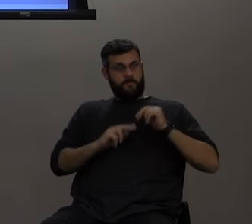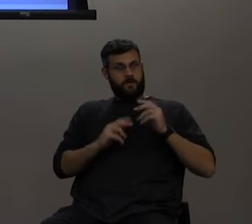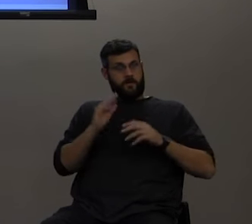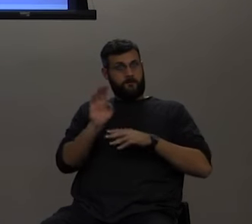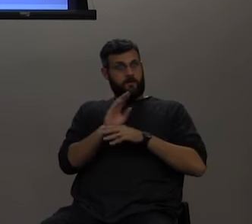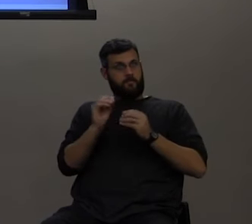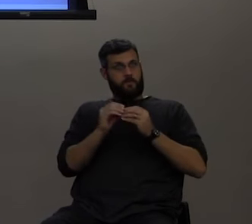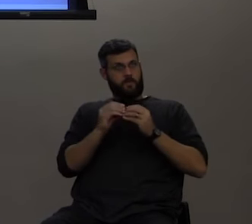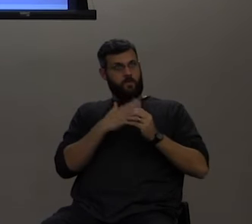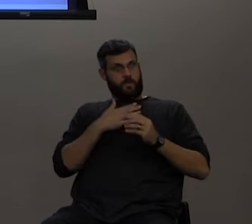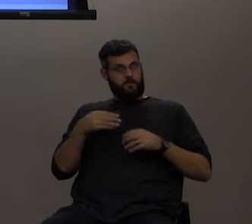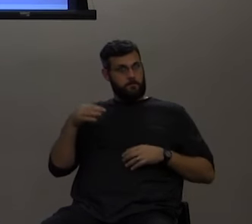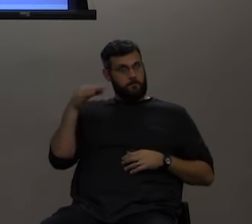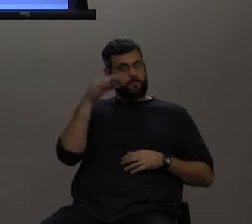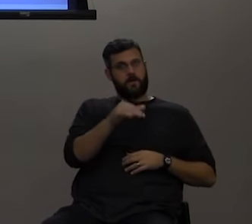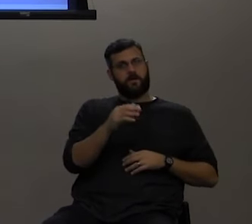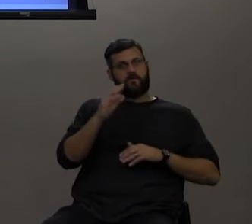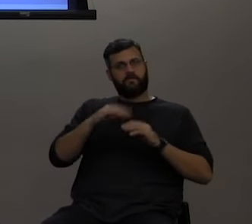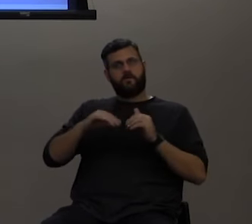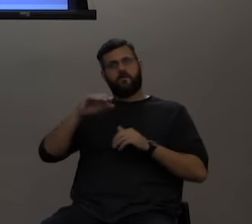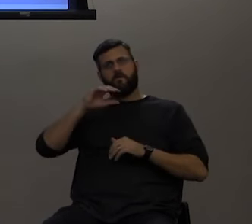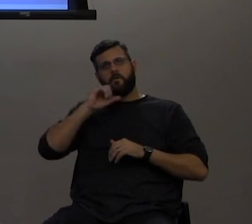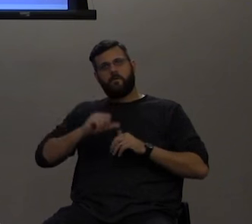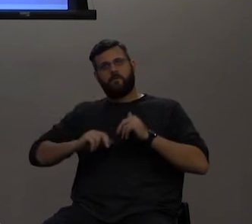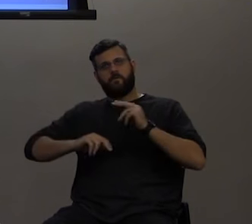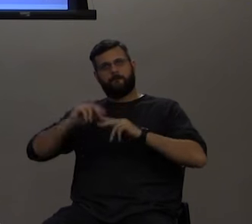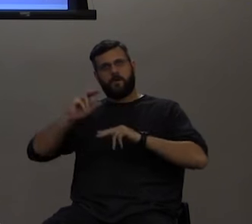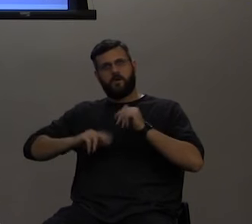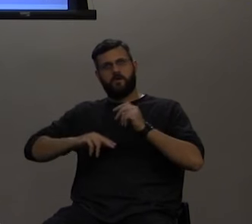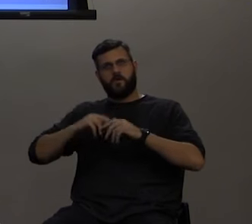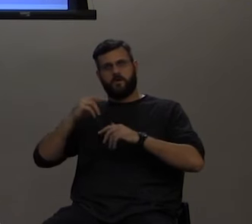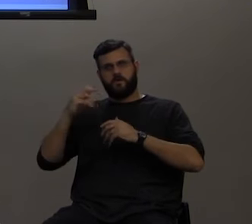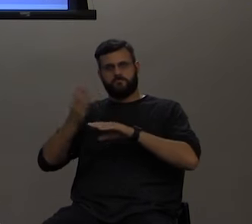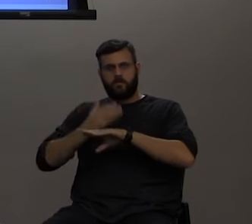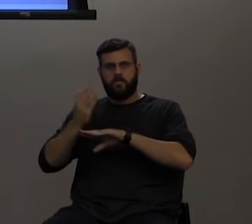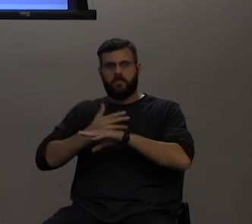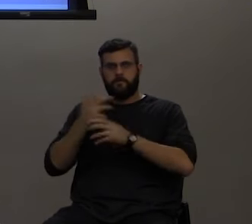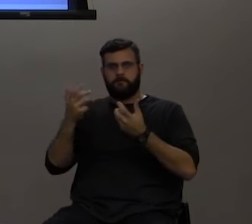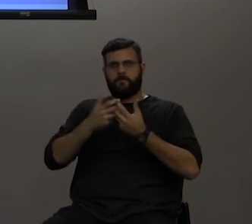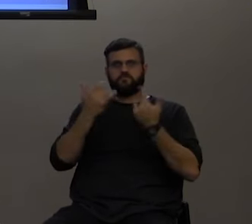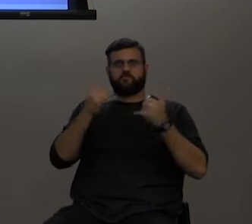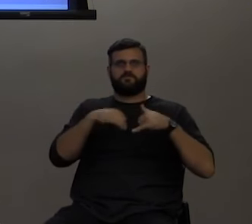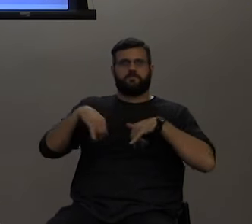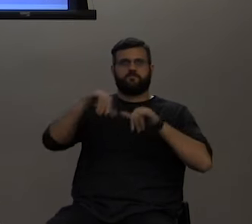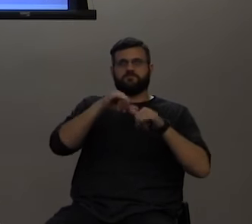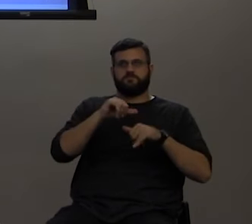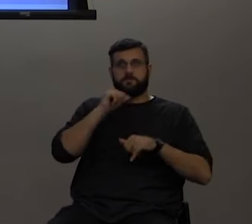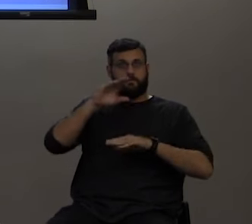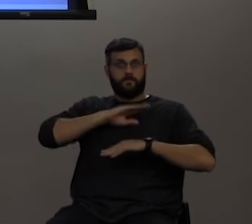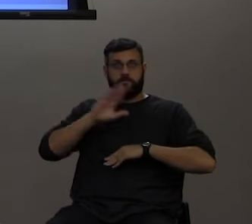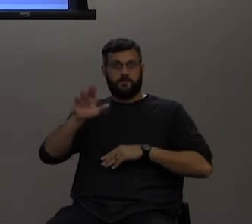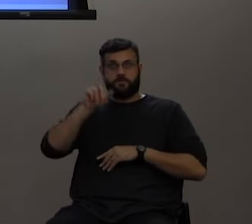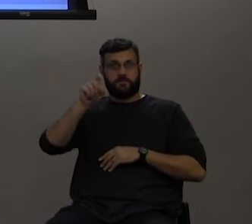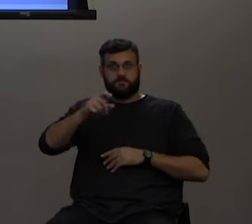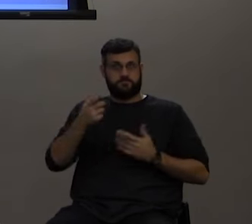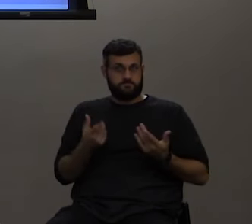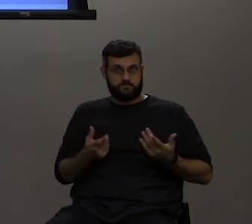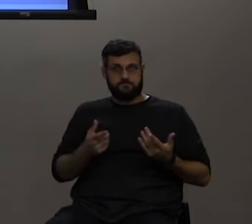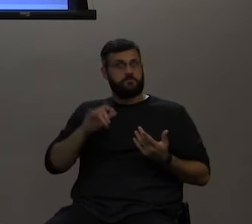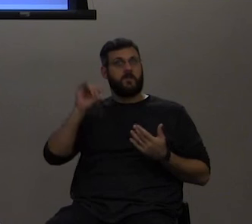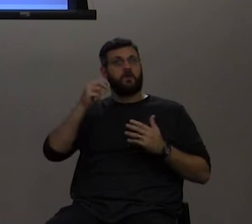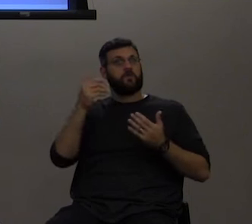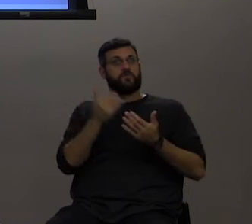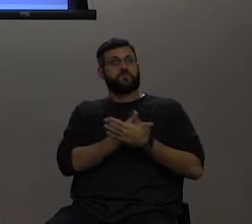pay more than a building that there's going to require a lot of retrofit or doesn't necessarily meet all of their needs. Just like